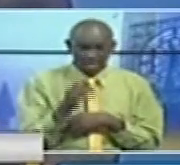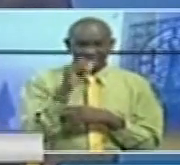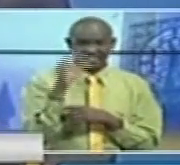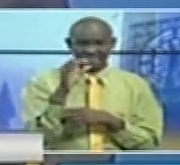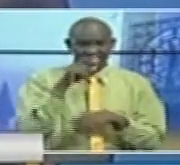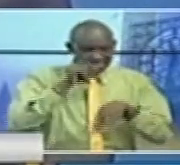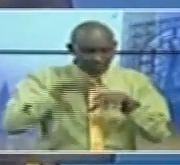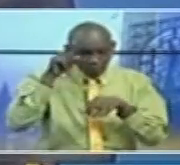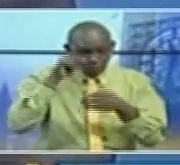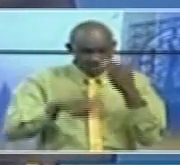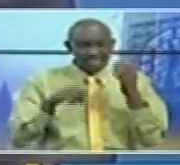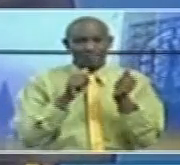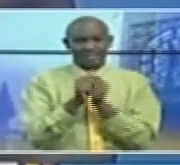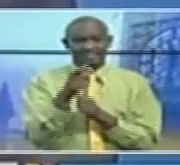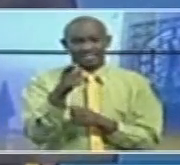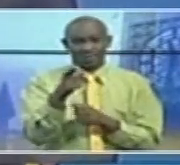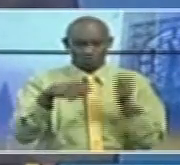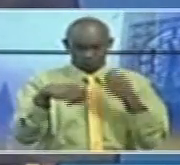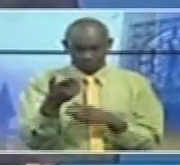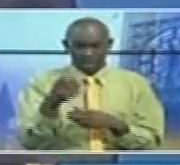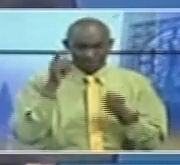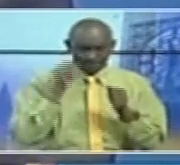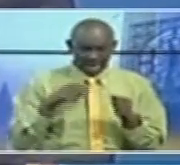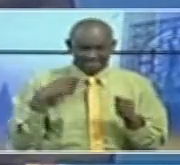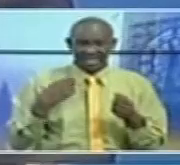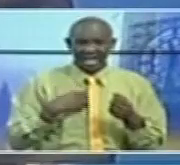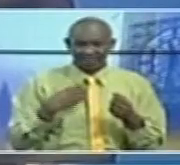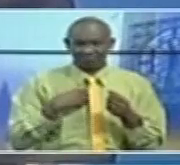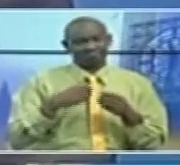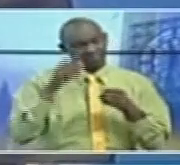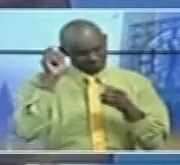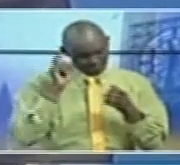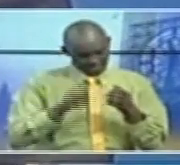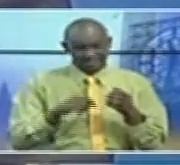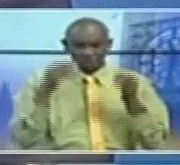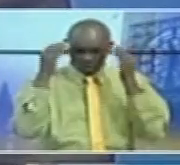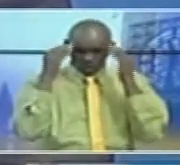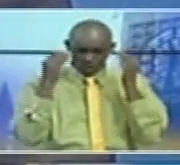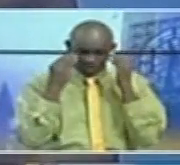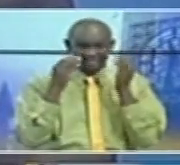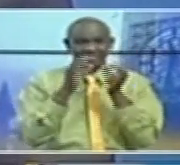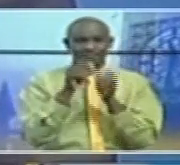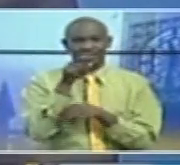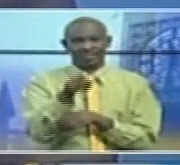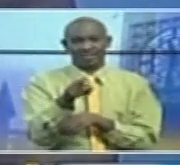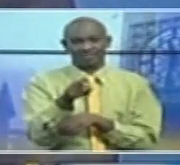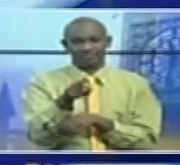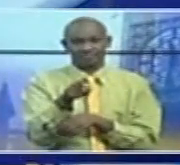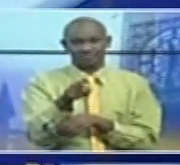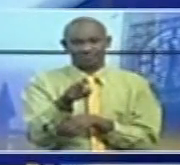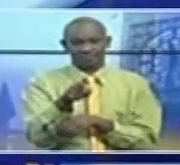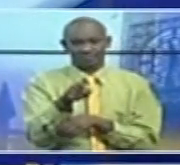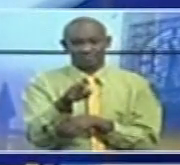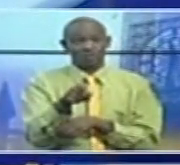they pass shall actually be subject to interpretation by the court, the ICC itself. Are there